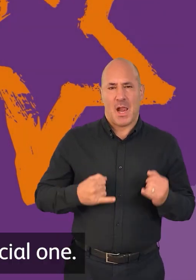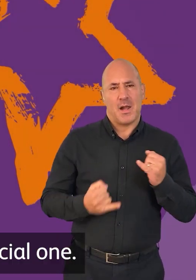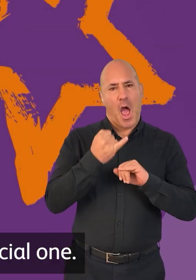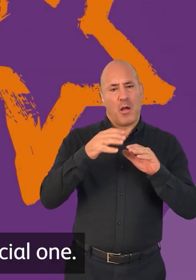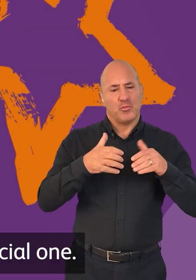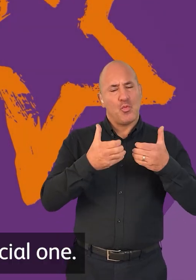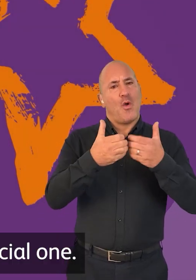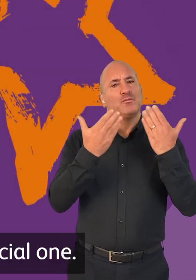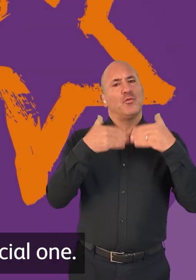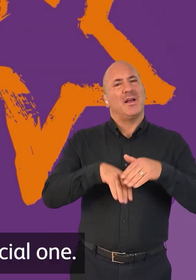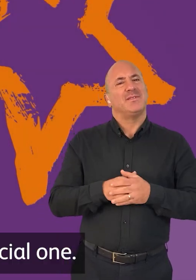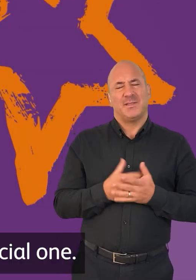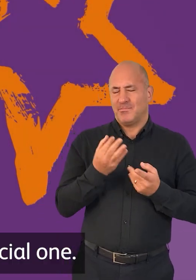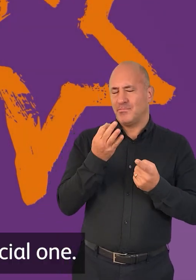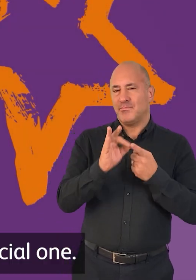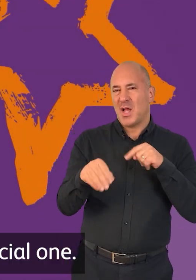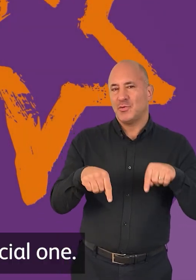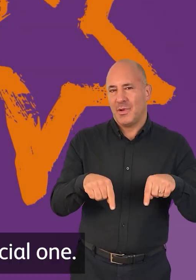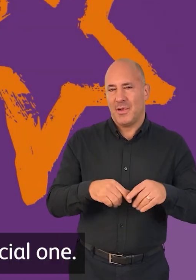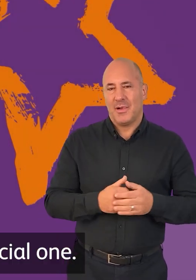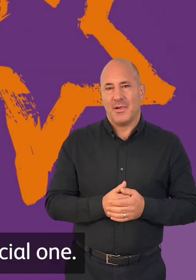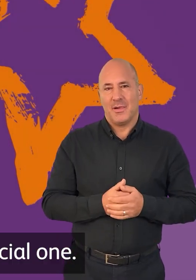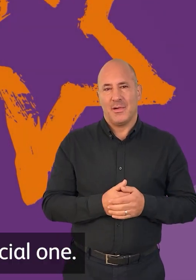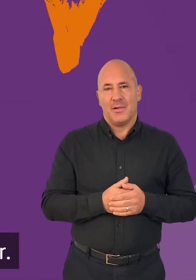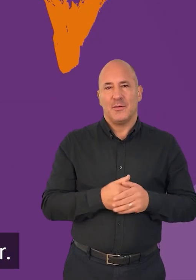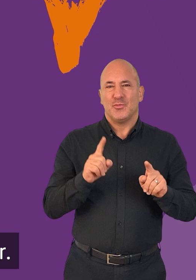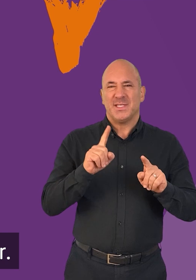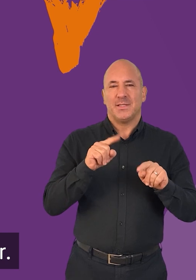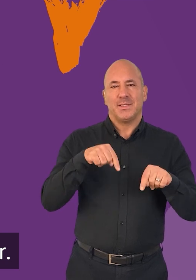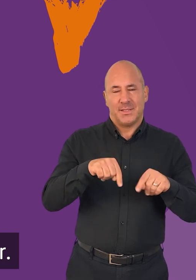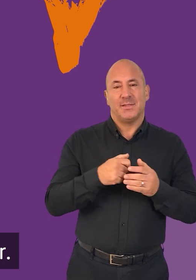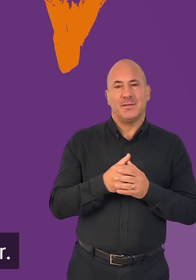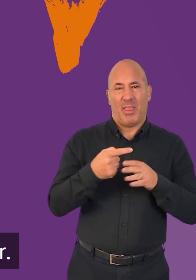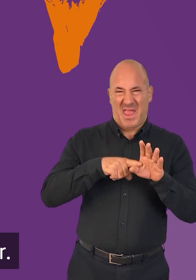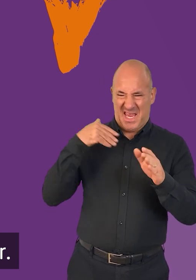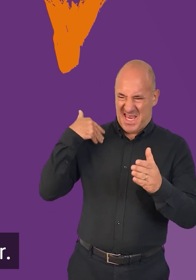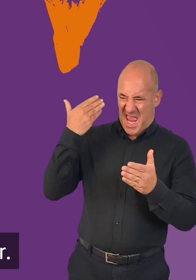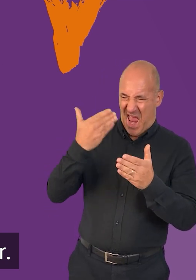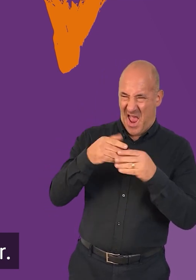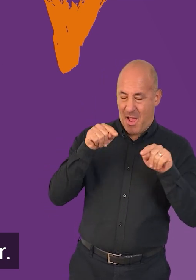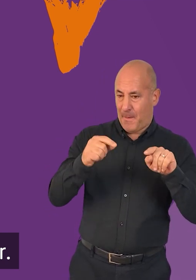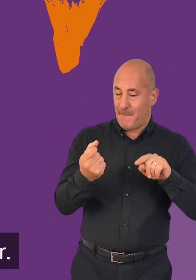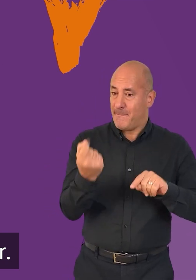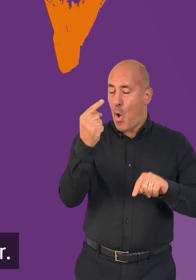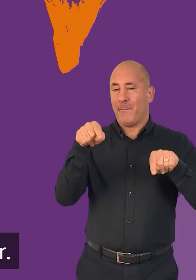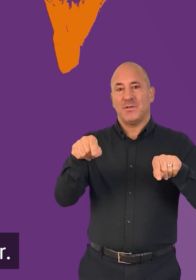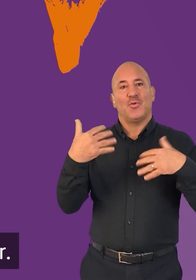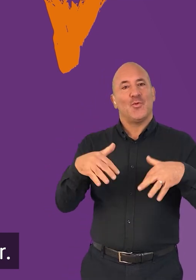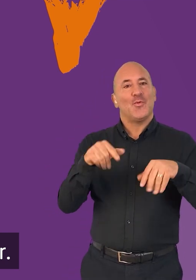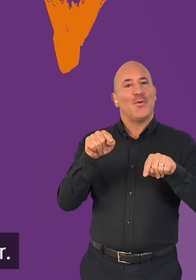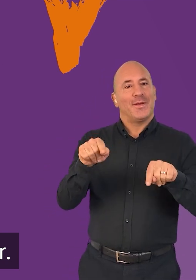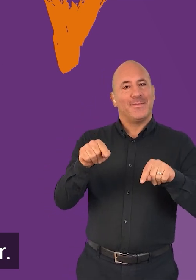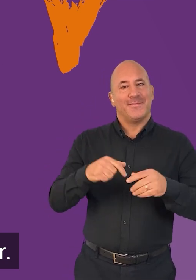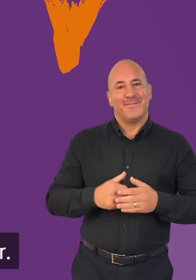Our last award of the night is a special one, an award for the moment of the year.